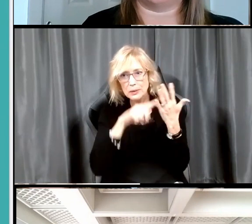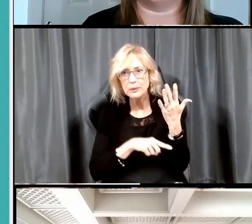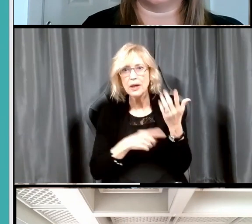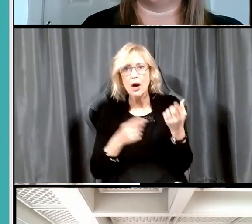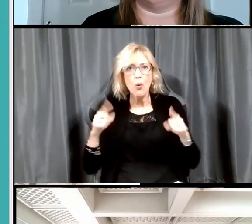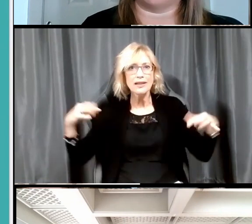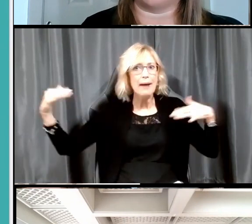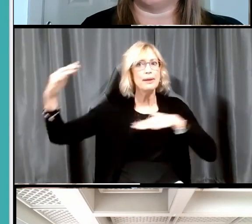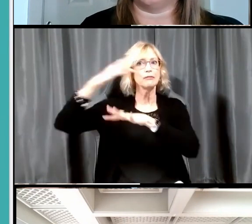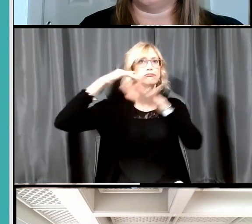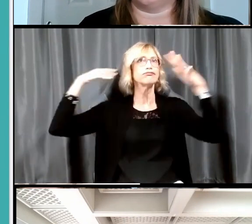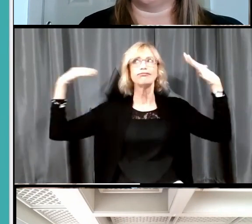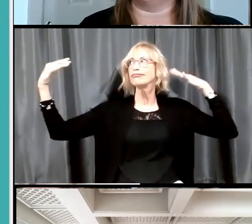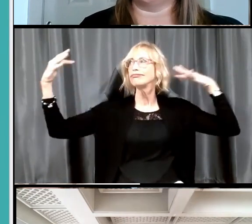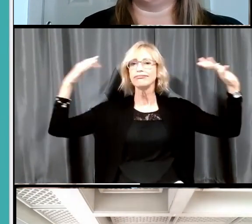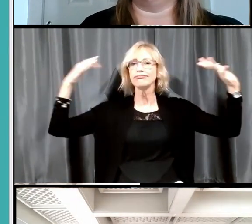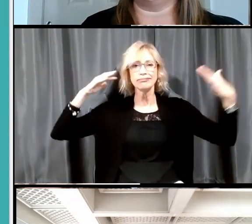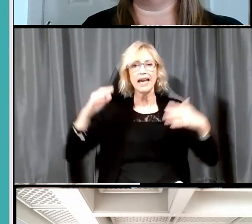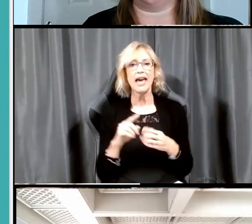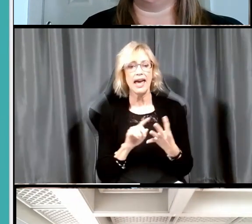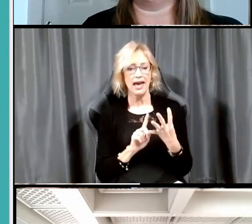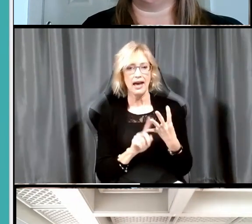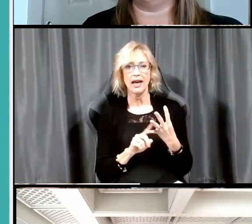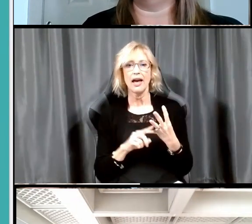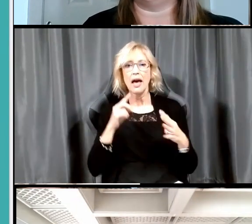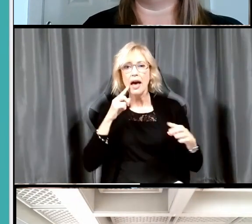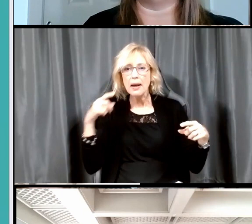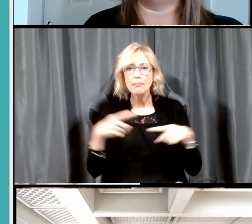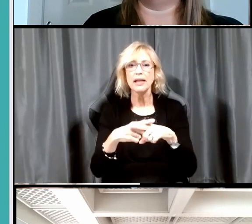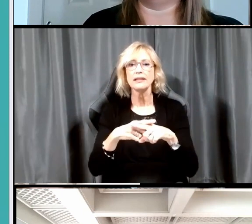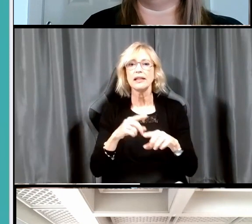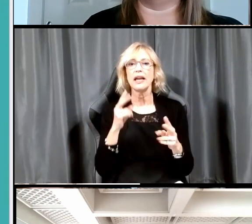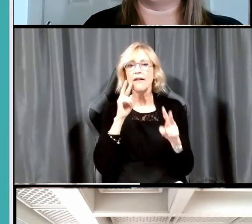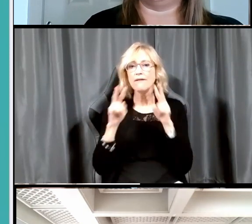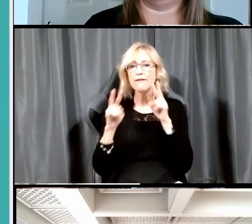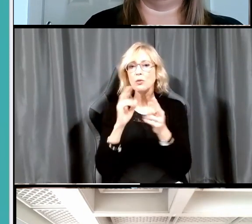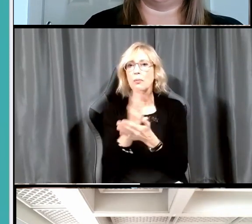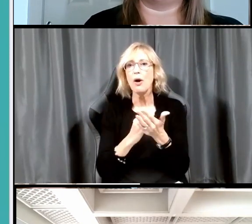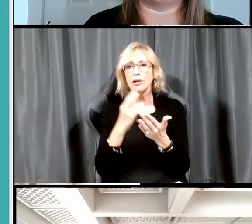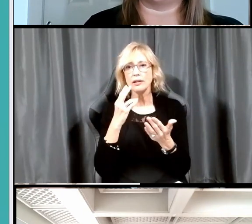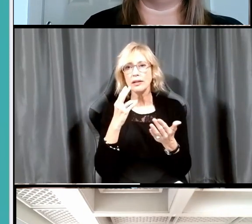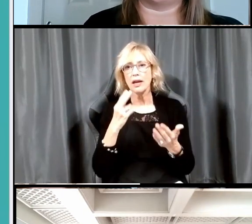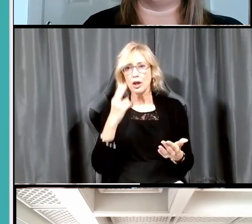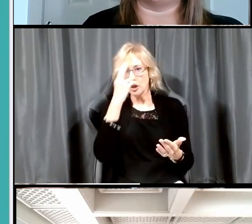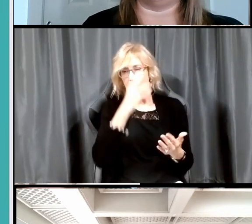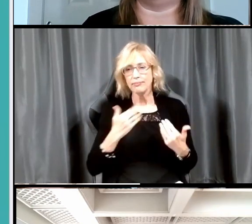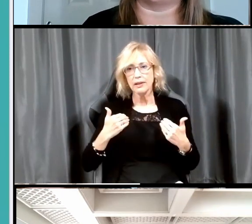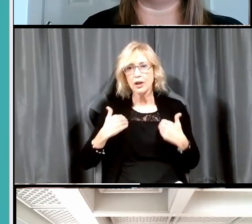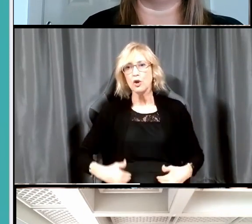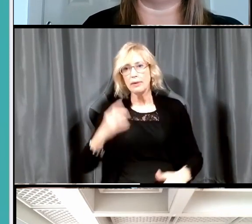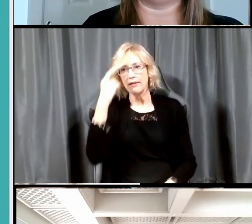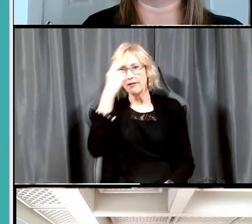happening around us in the environment. And then complexity of visual elements of human faces. Believe it or not, we take for granted that when